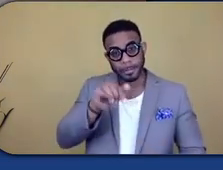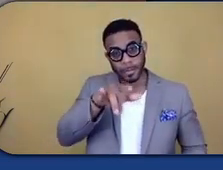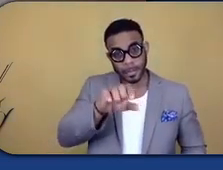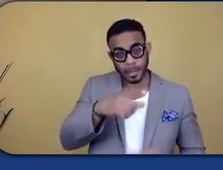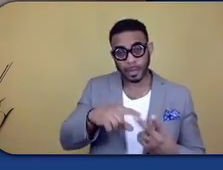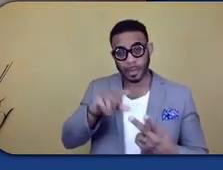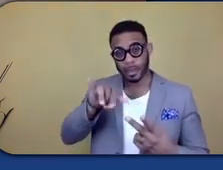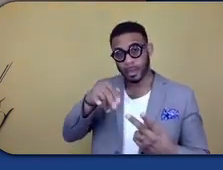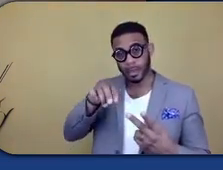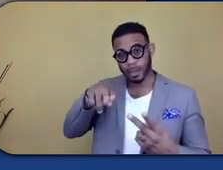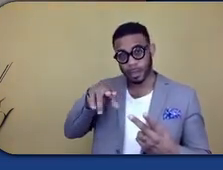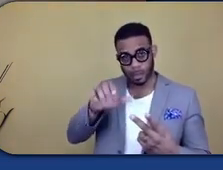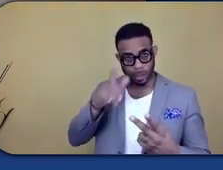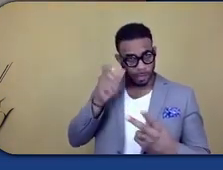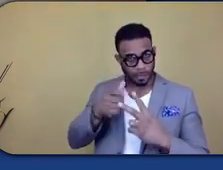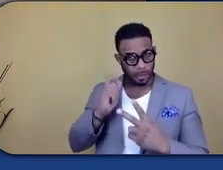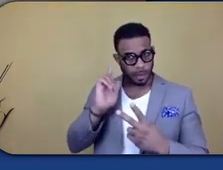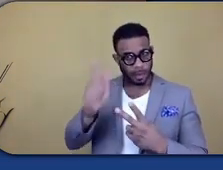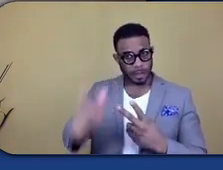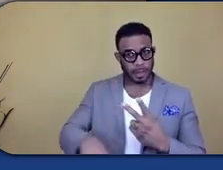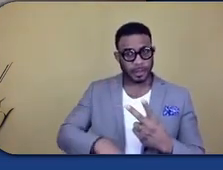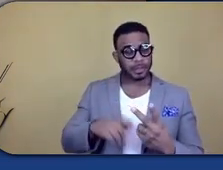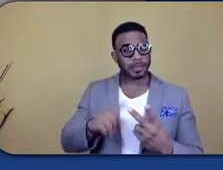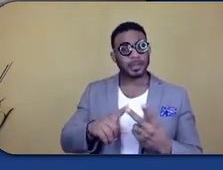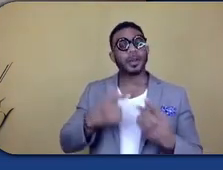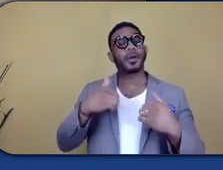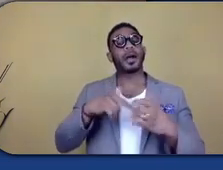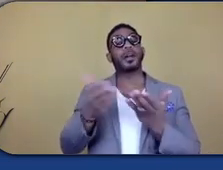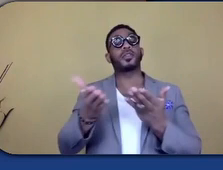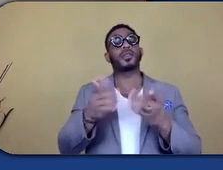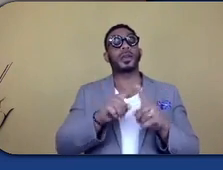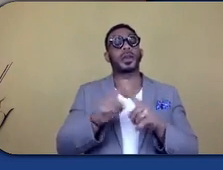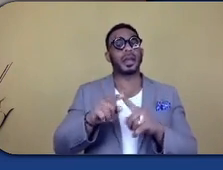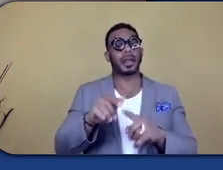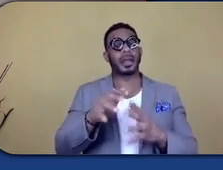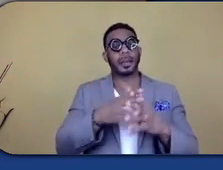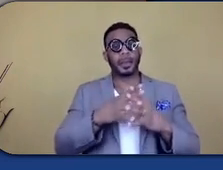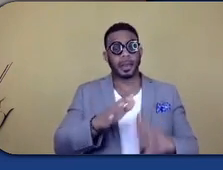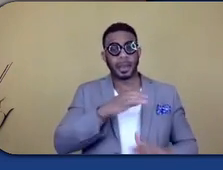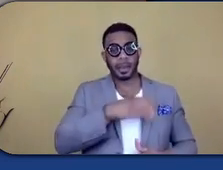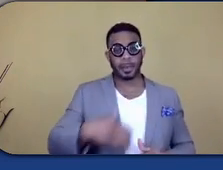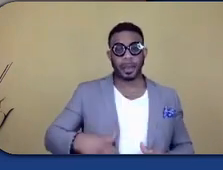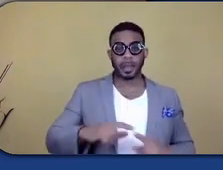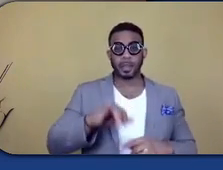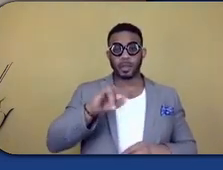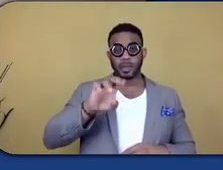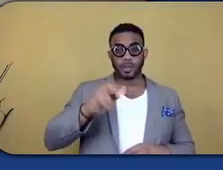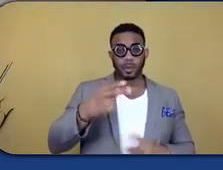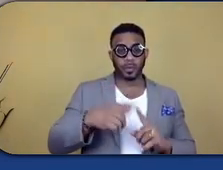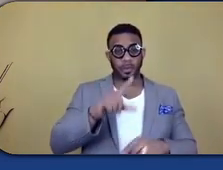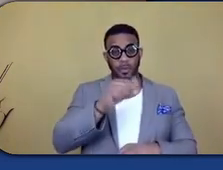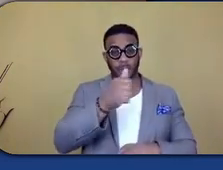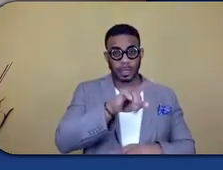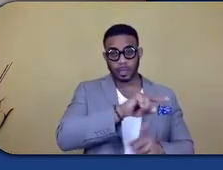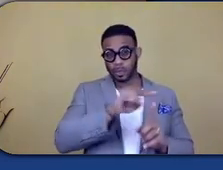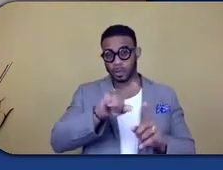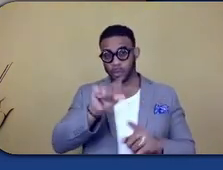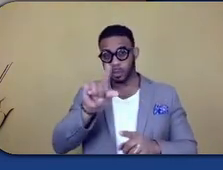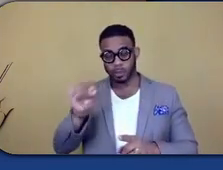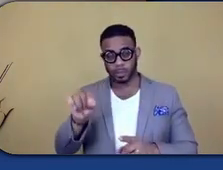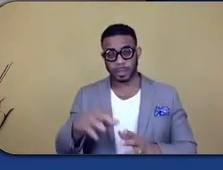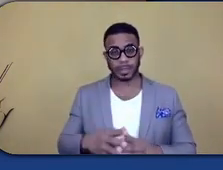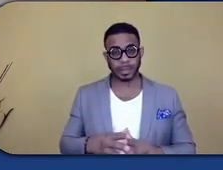Jock Abraham, whom you'll hear from a little bit later, while I was serving as American ambassador to Juba from 2018 to